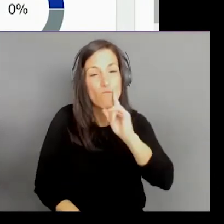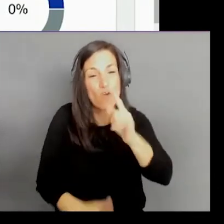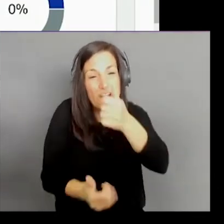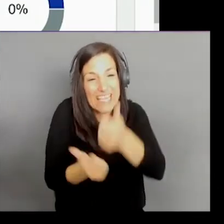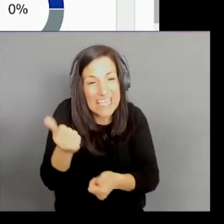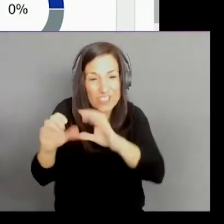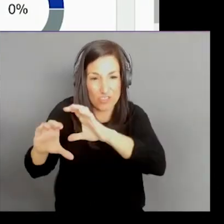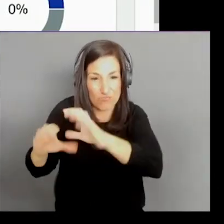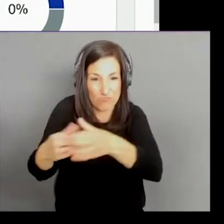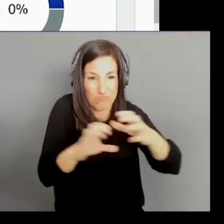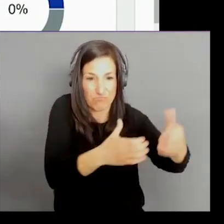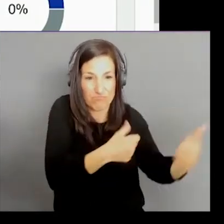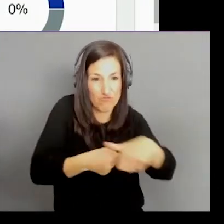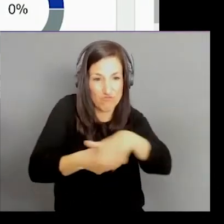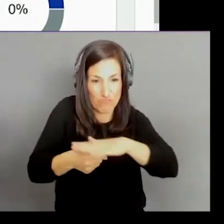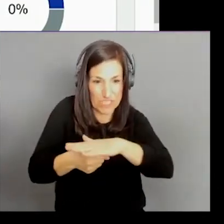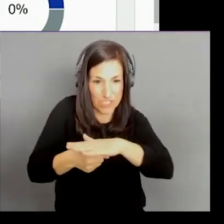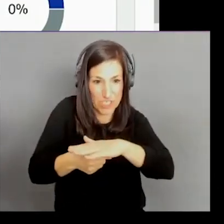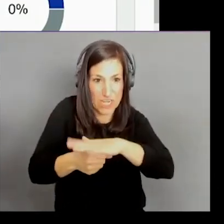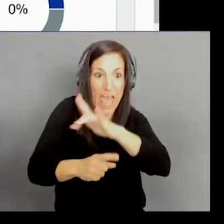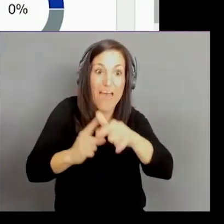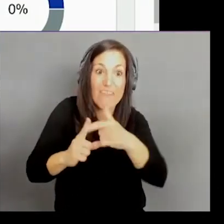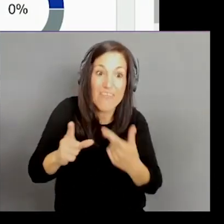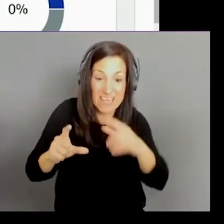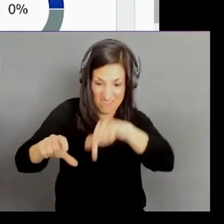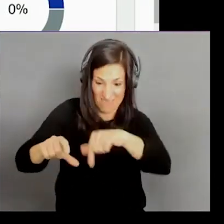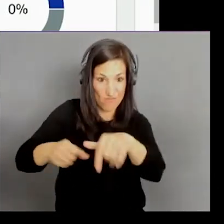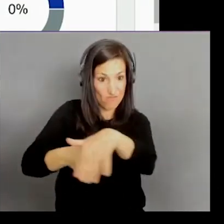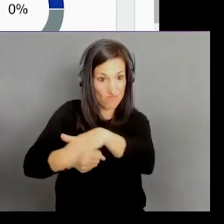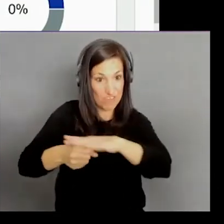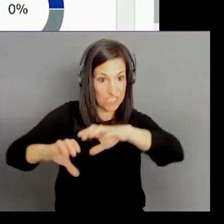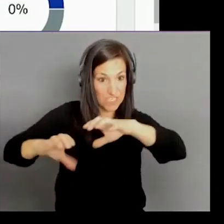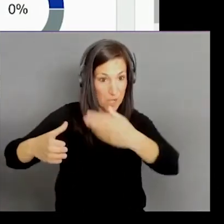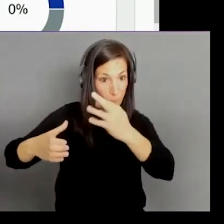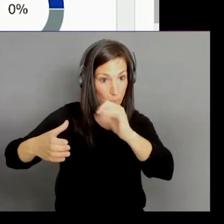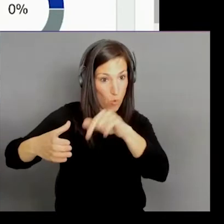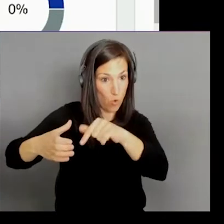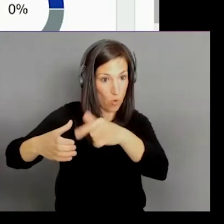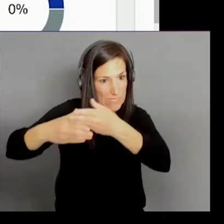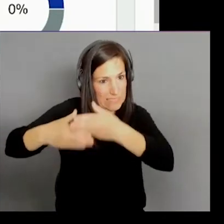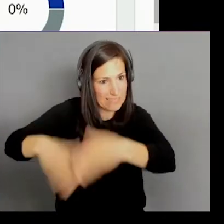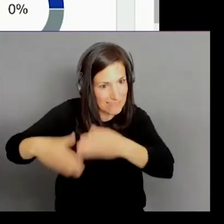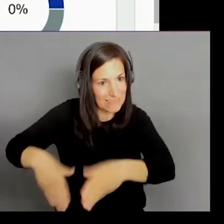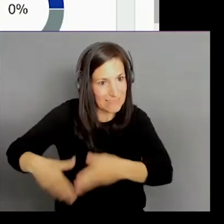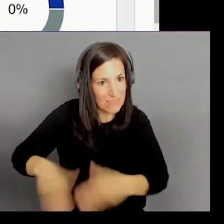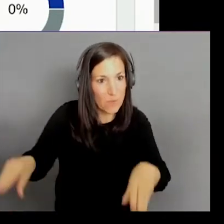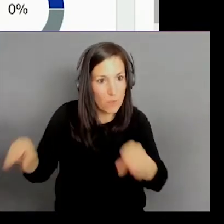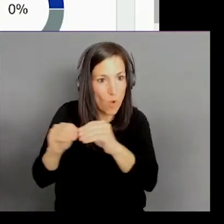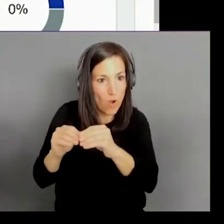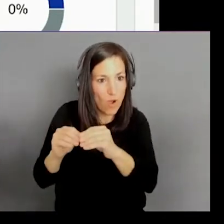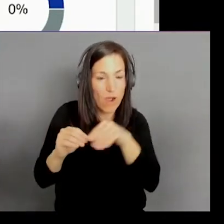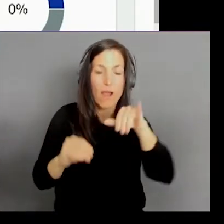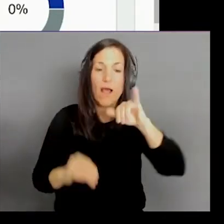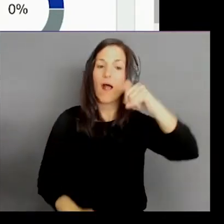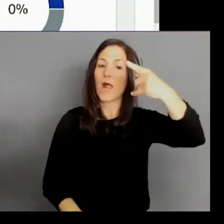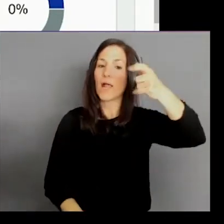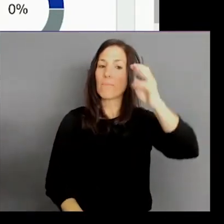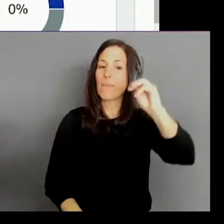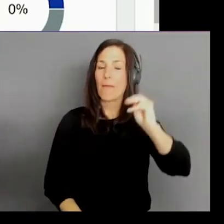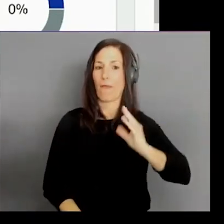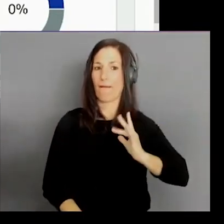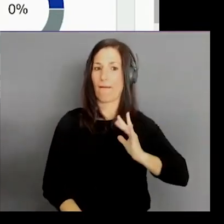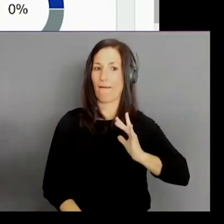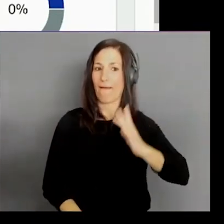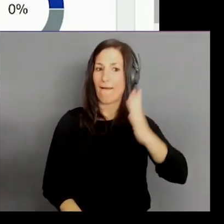further subdividing those pools. Because one of the great things about Ipam from a high